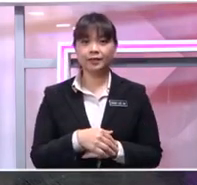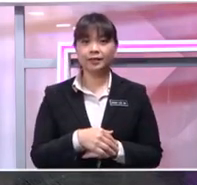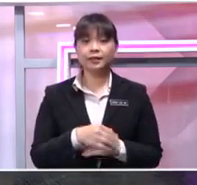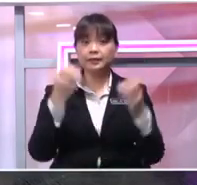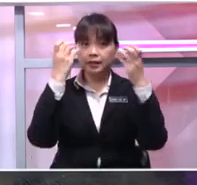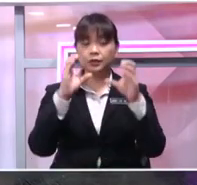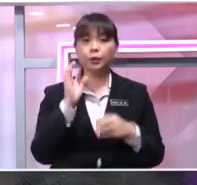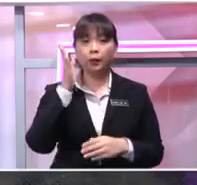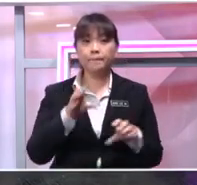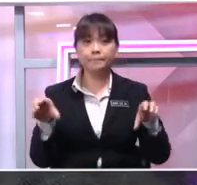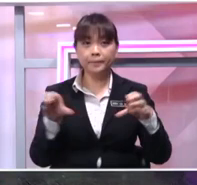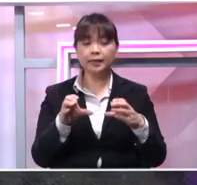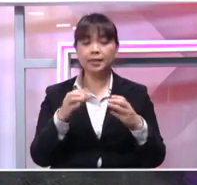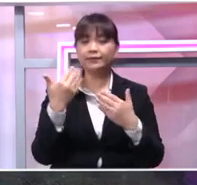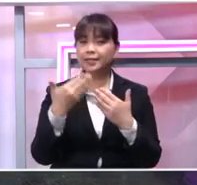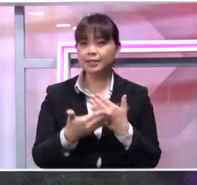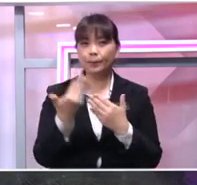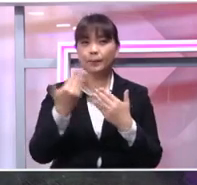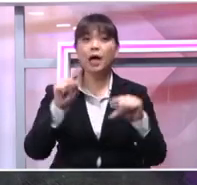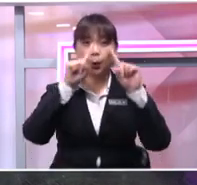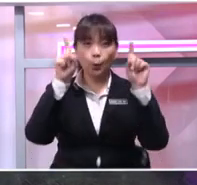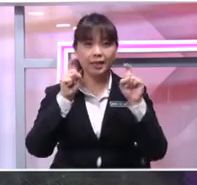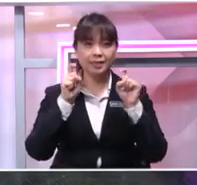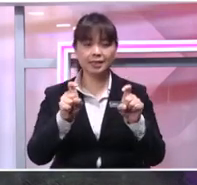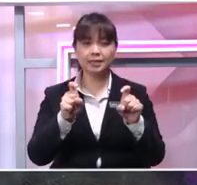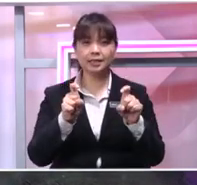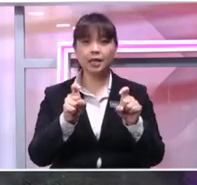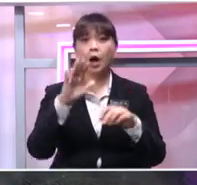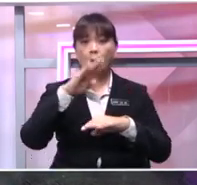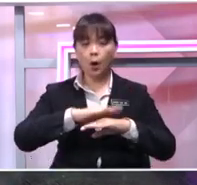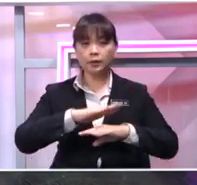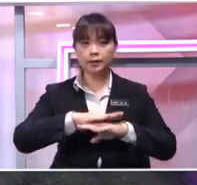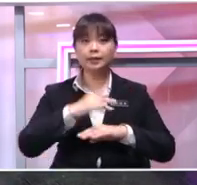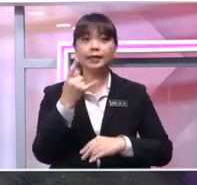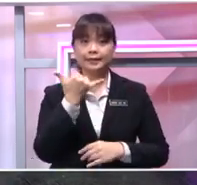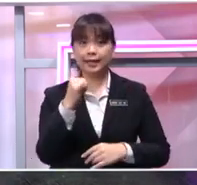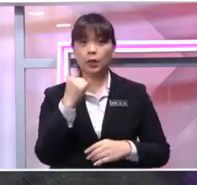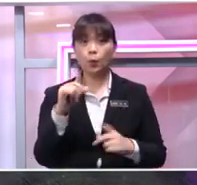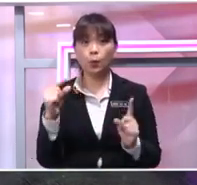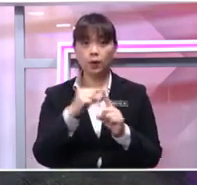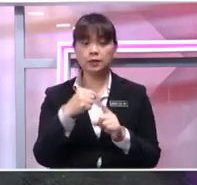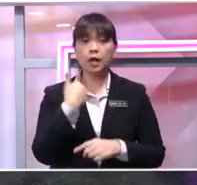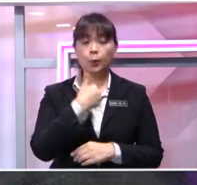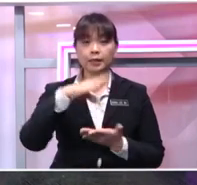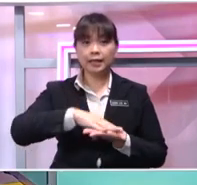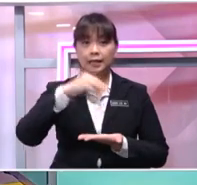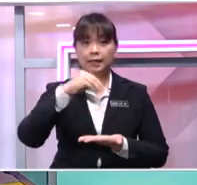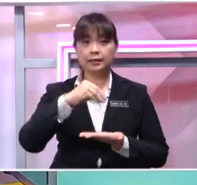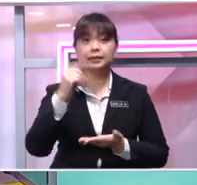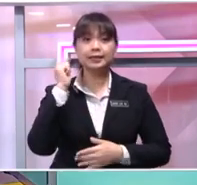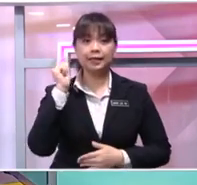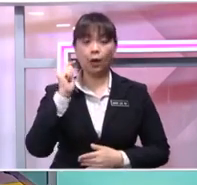quiz that about the highlighted words. Word that we learned earlier. Okay, so for this